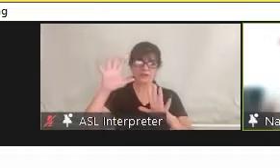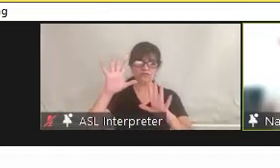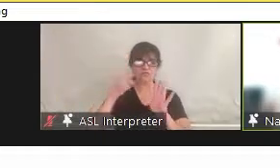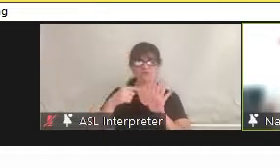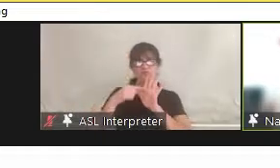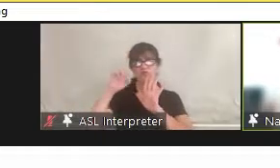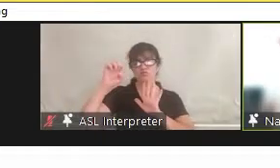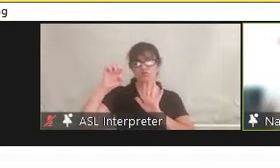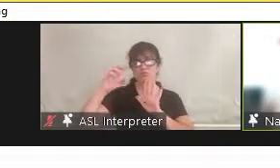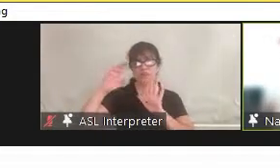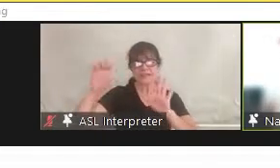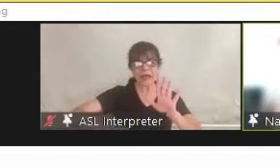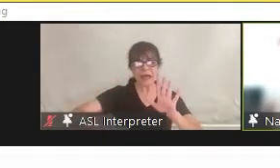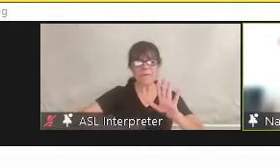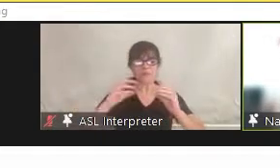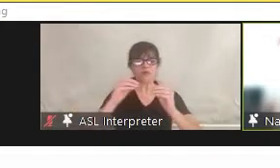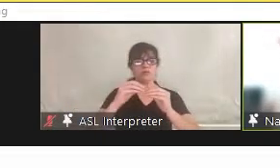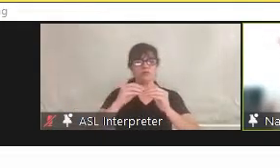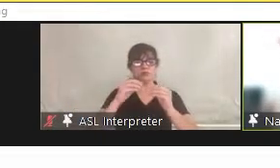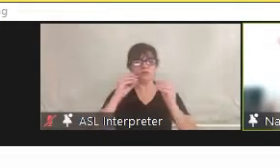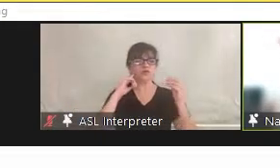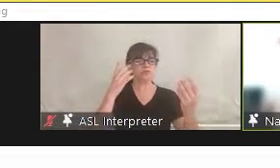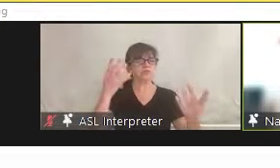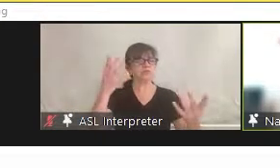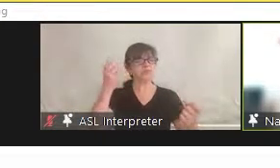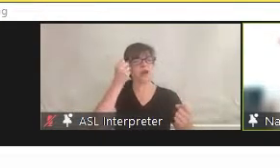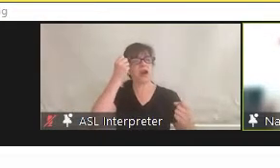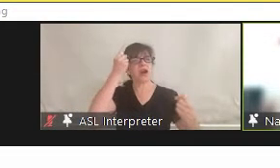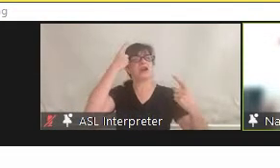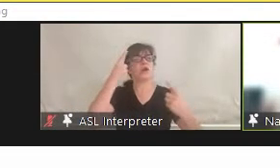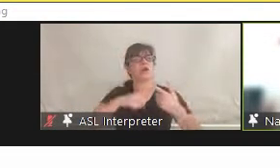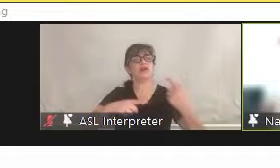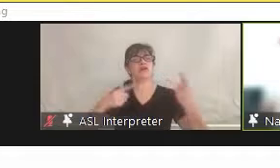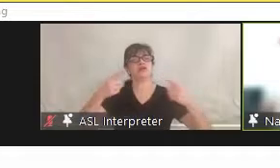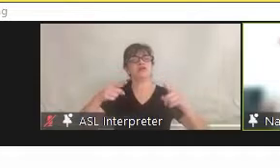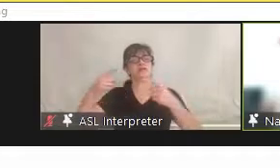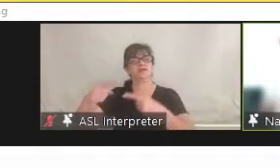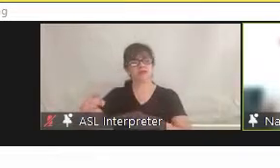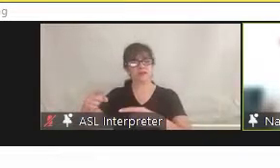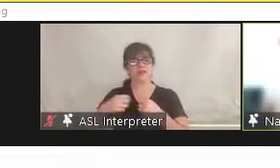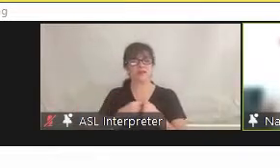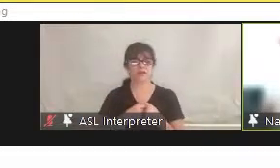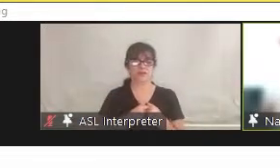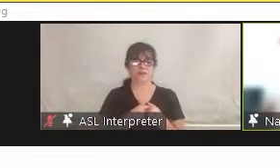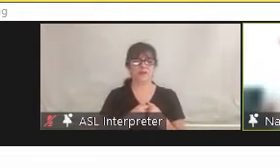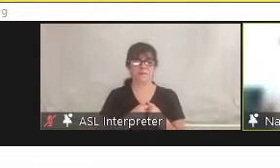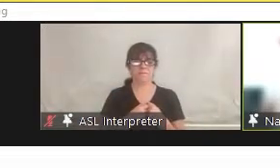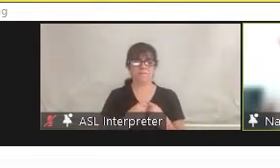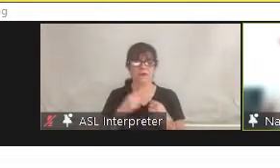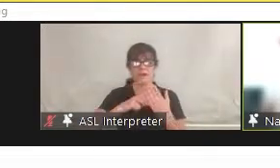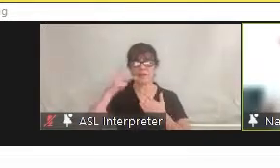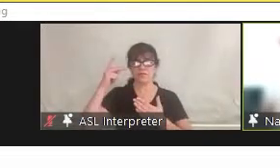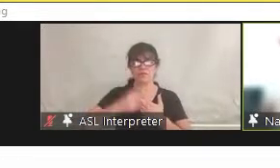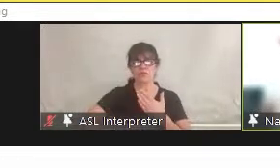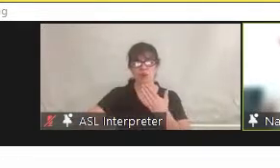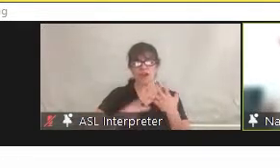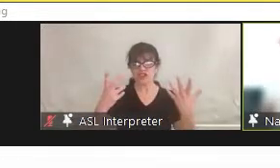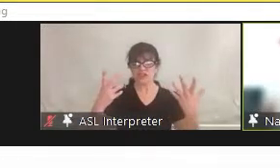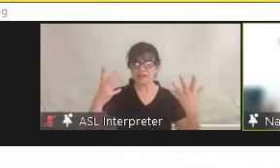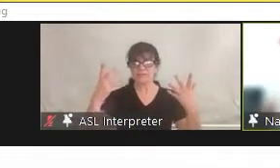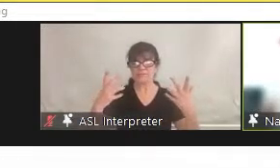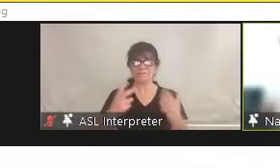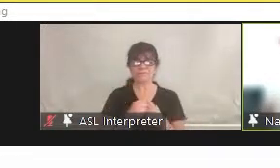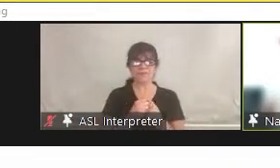examples just to give you more insights into what can be done in actual World Bank financed project context.